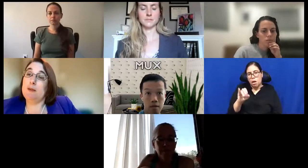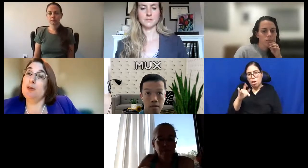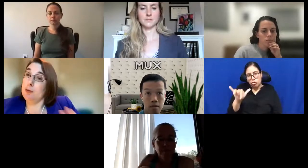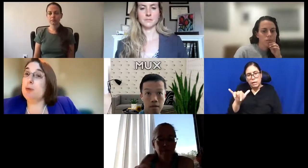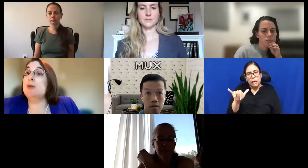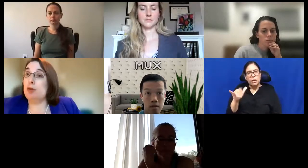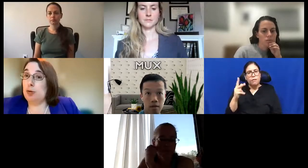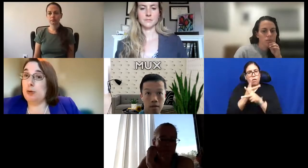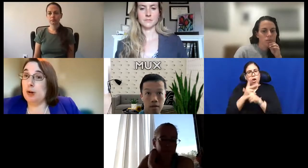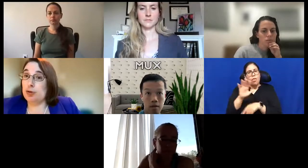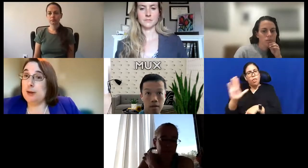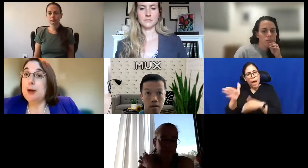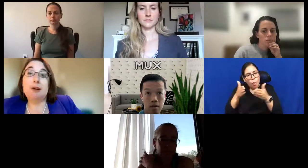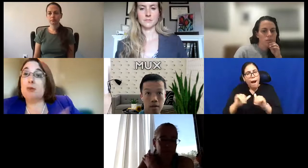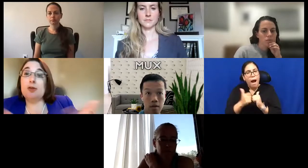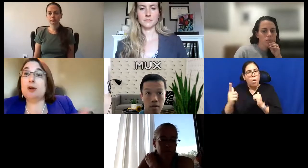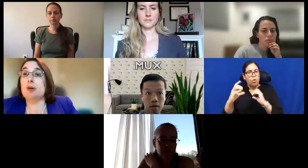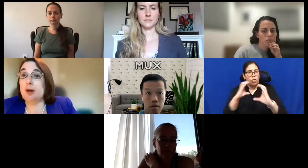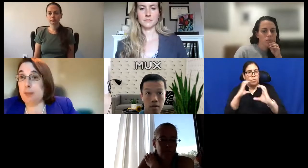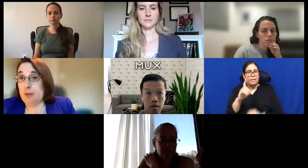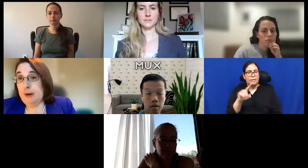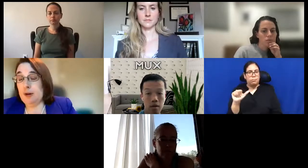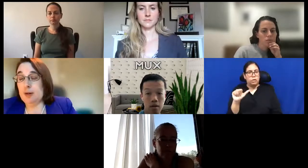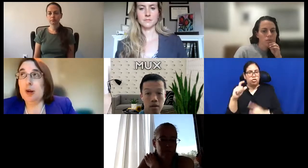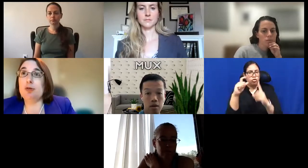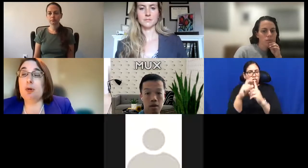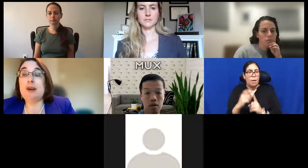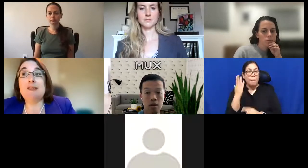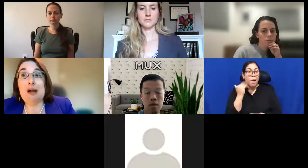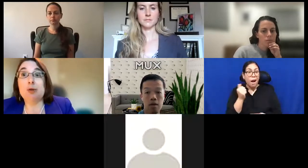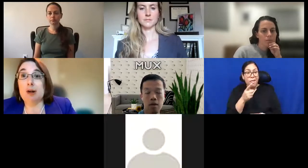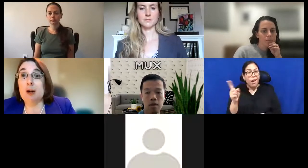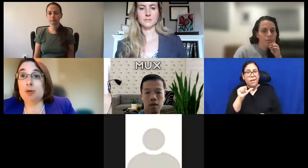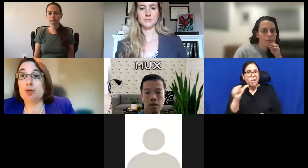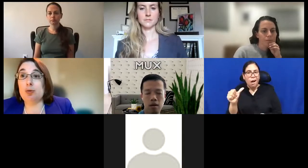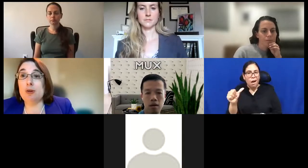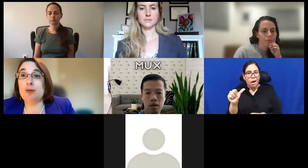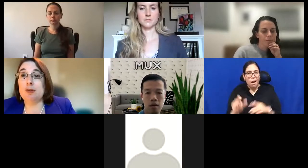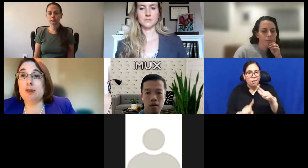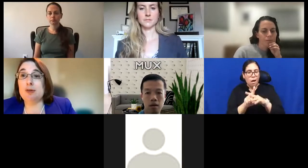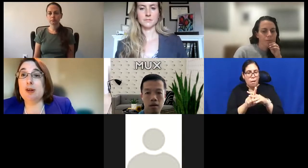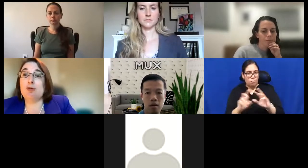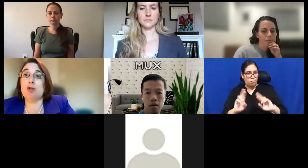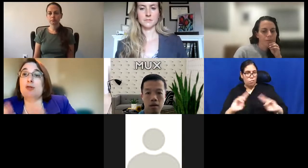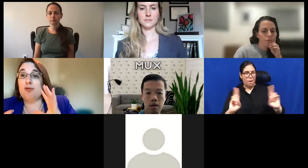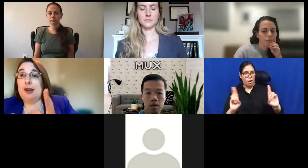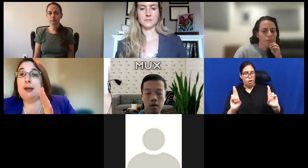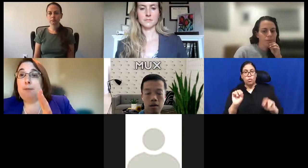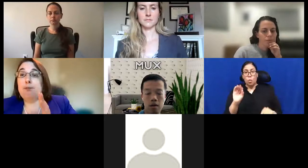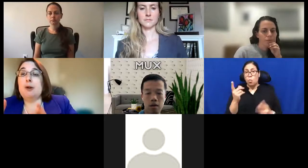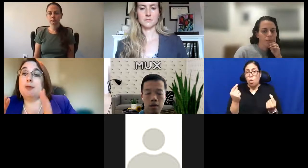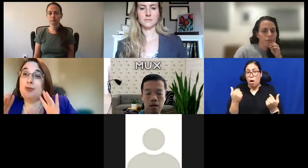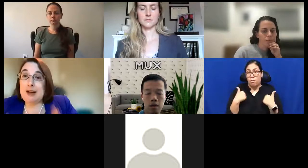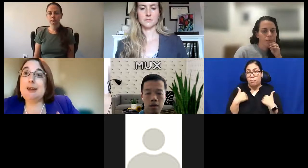communicate the disability terminology, because they're not going to come prepared. So that's what I would do, is instead of just